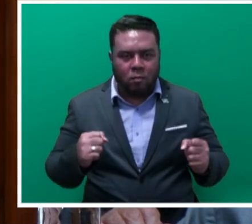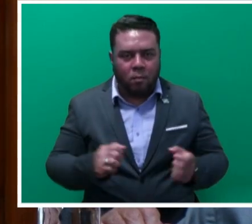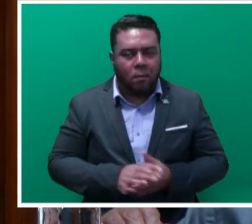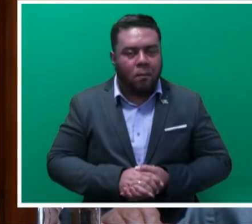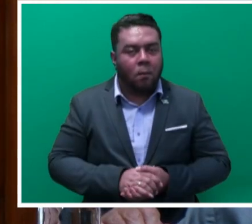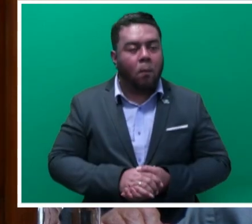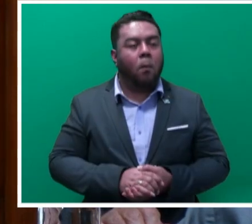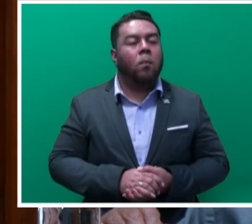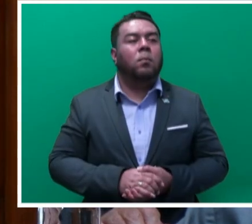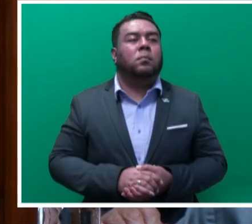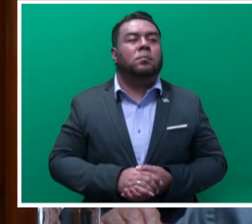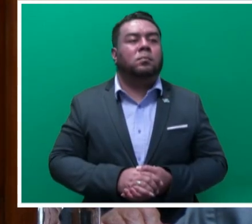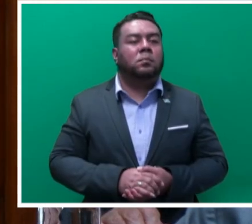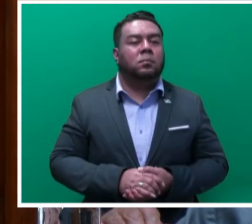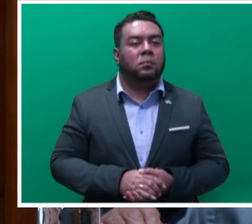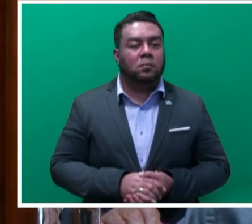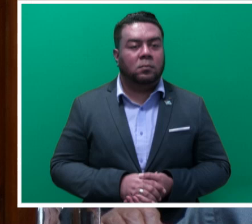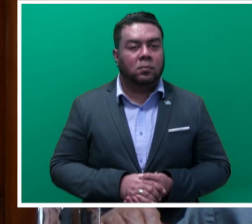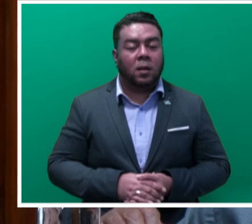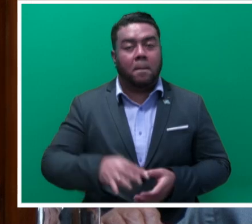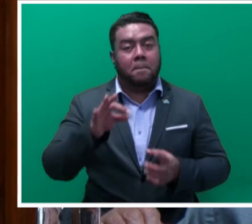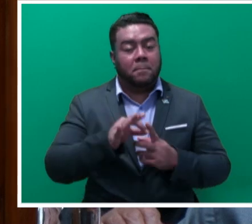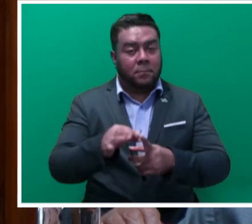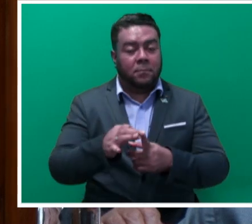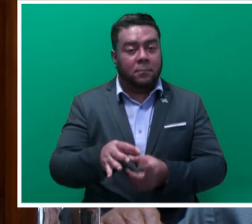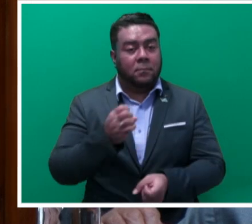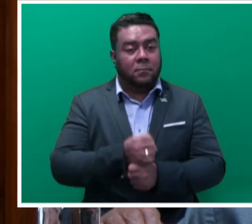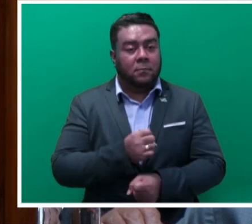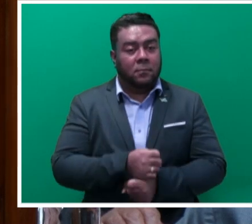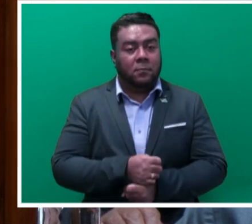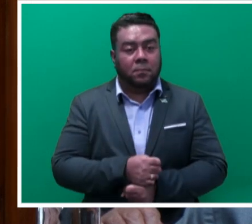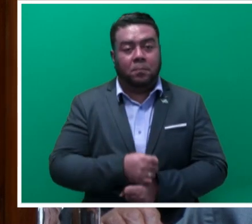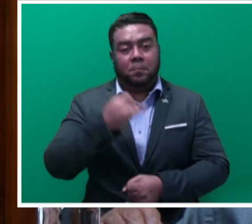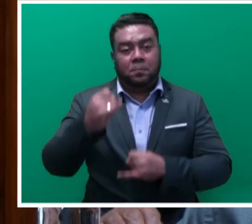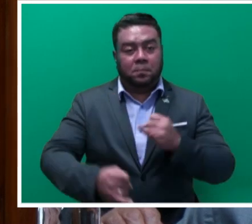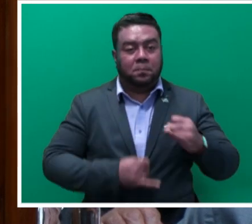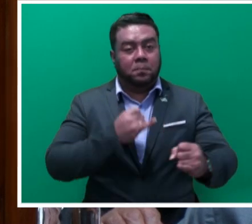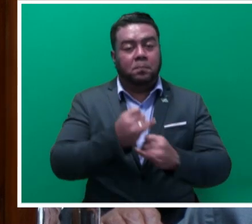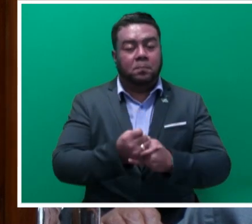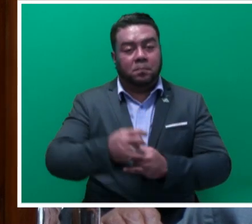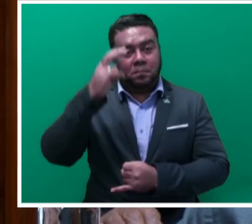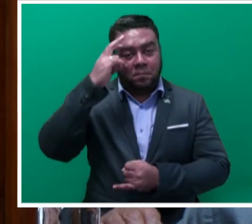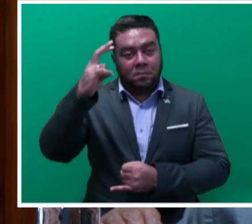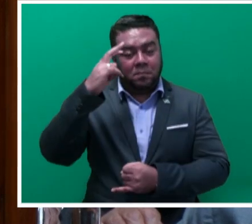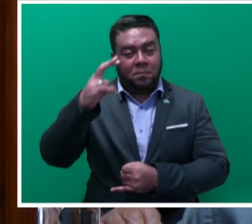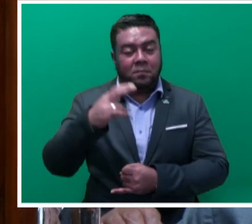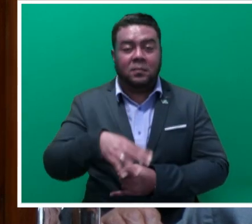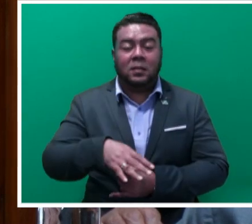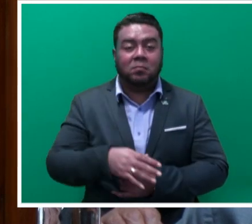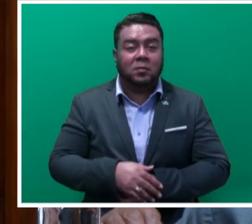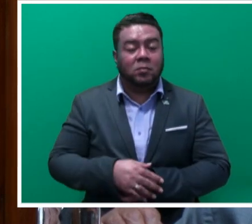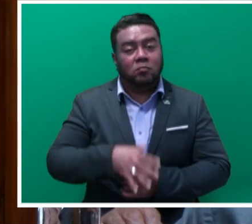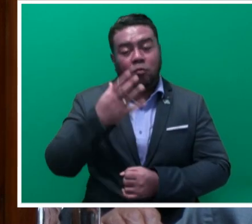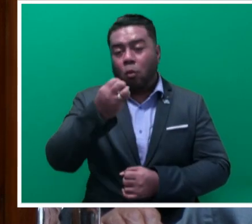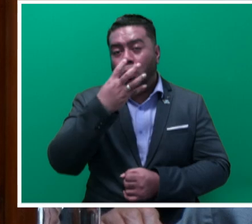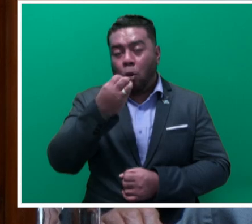Traditionally, pilots were required to travel to international training locations such as Singapore, Hong